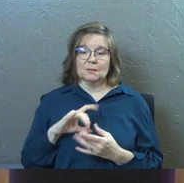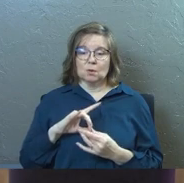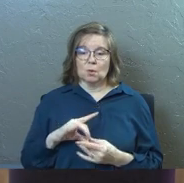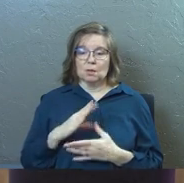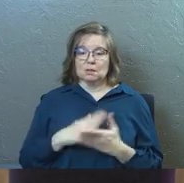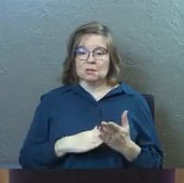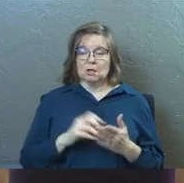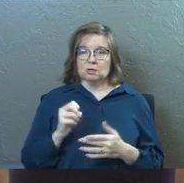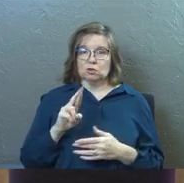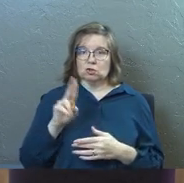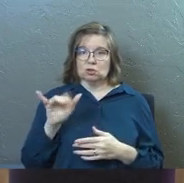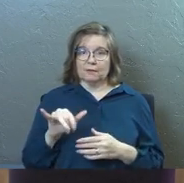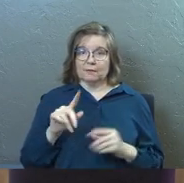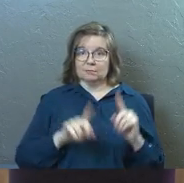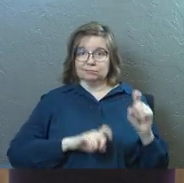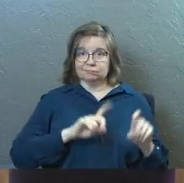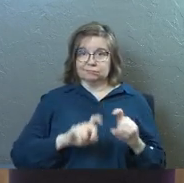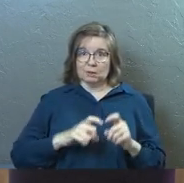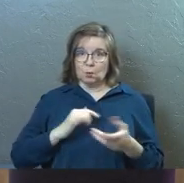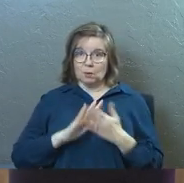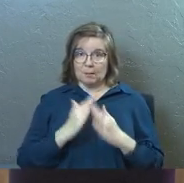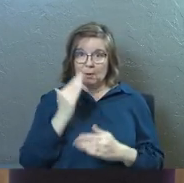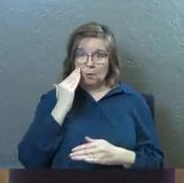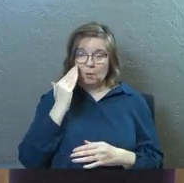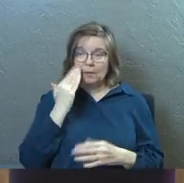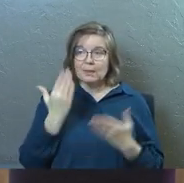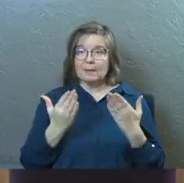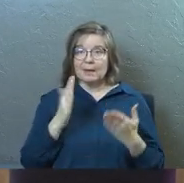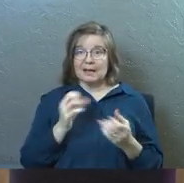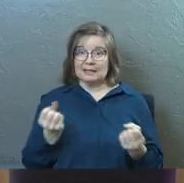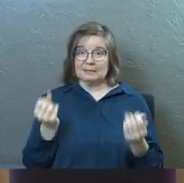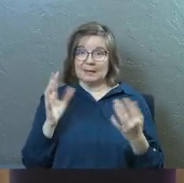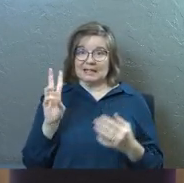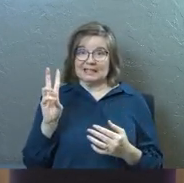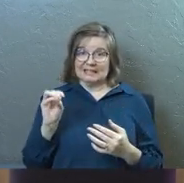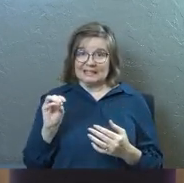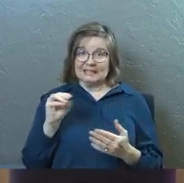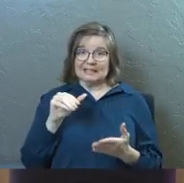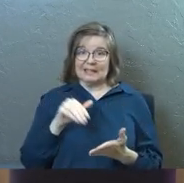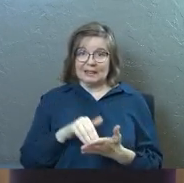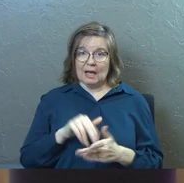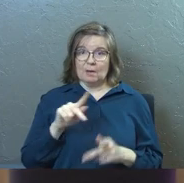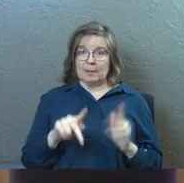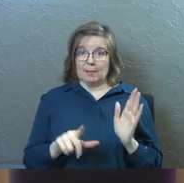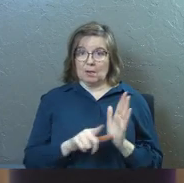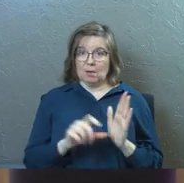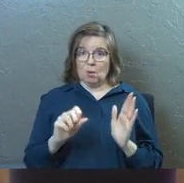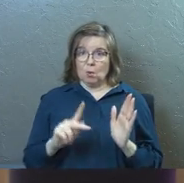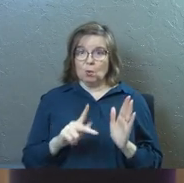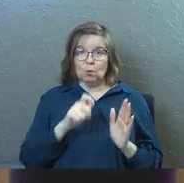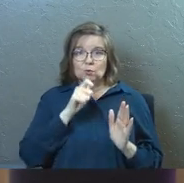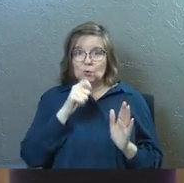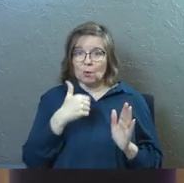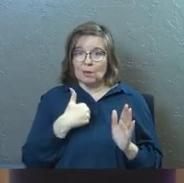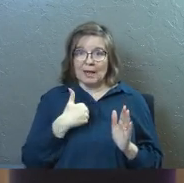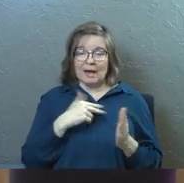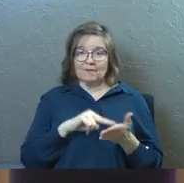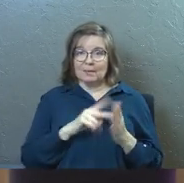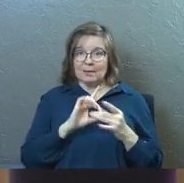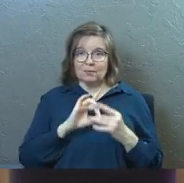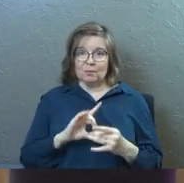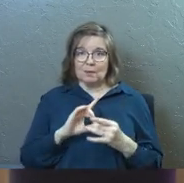according to some surveys that have been done that we've become aware of, there may be as many as 60,000 people in Lawton, Oklahoma who don't have a